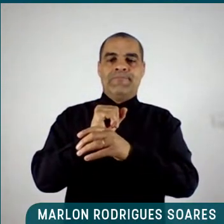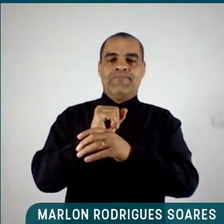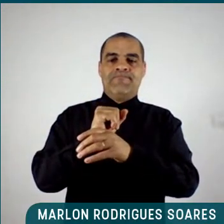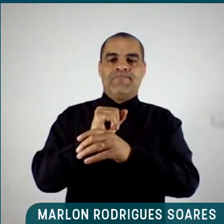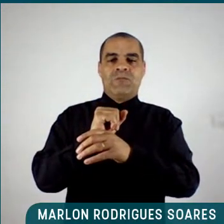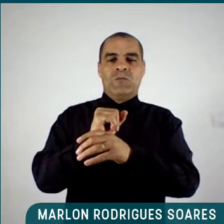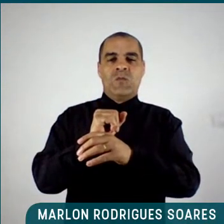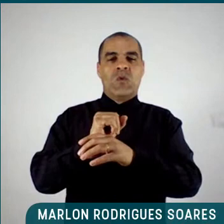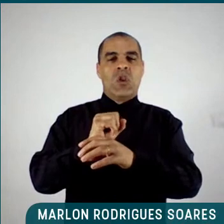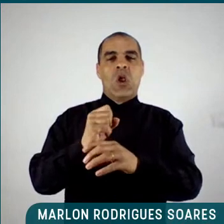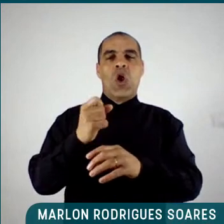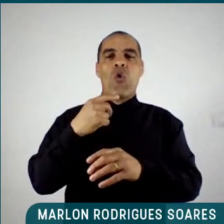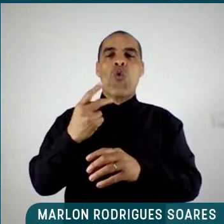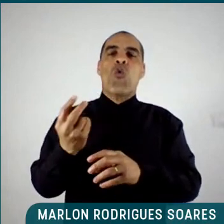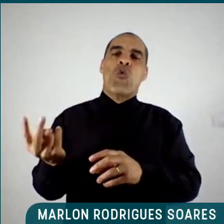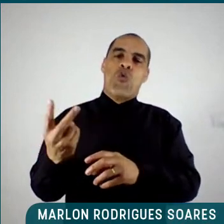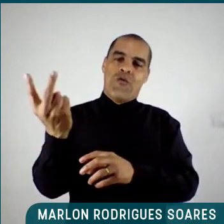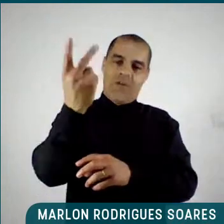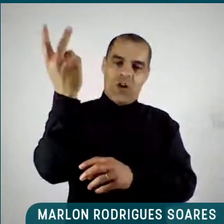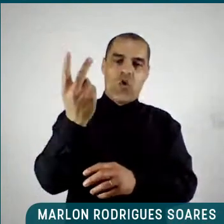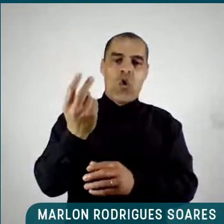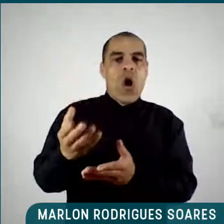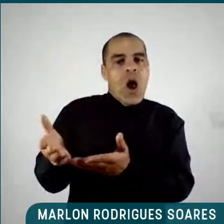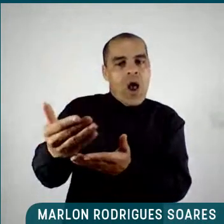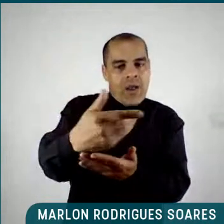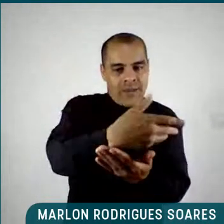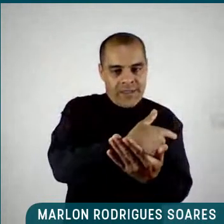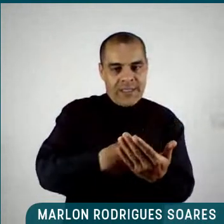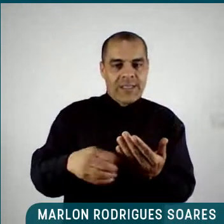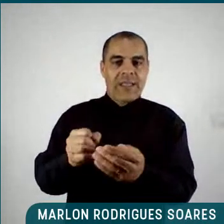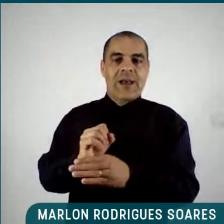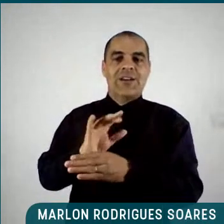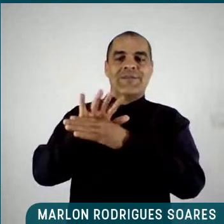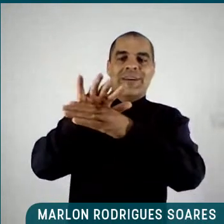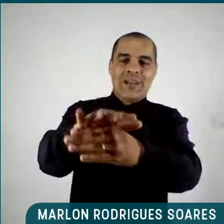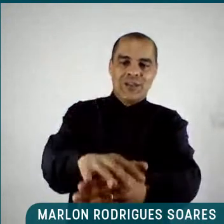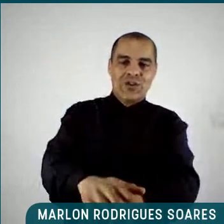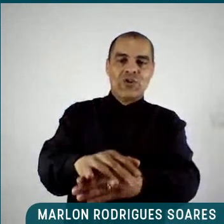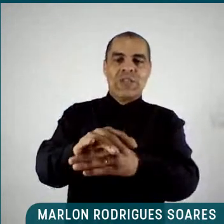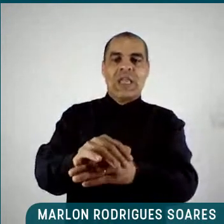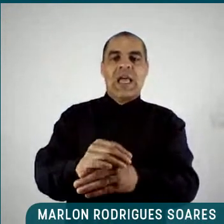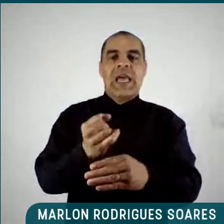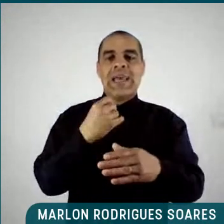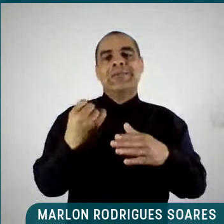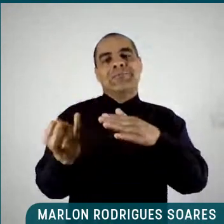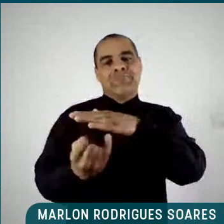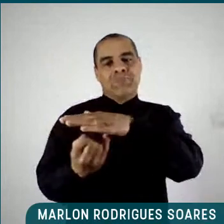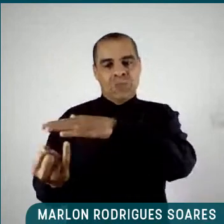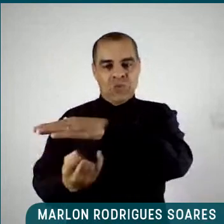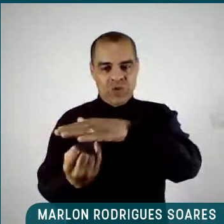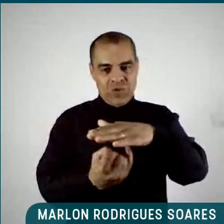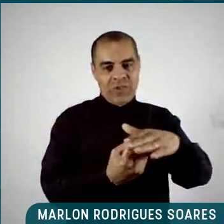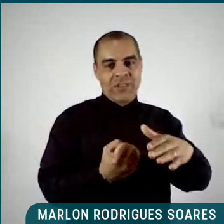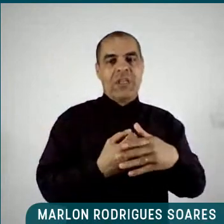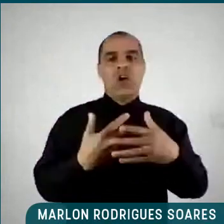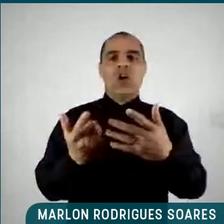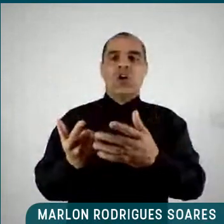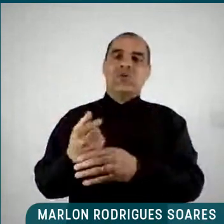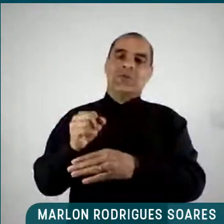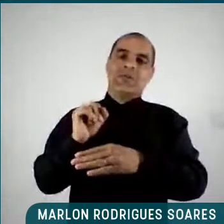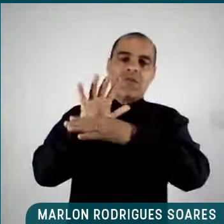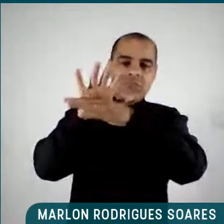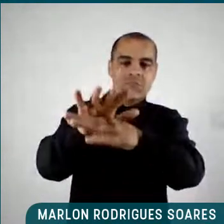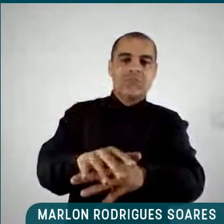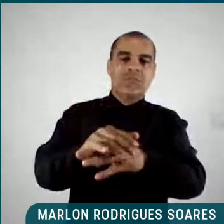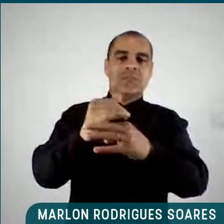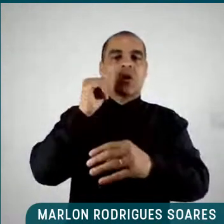The amount is going to make it possible to maintain the